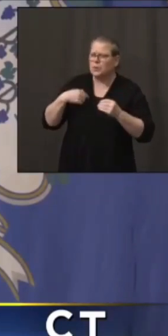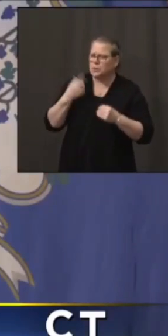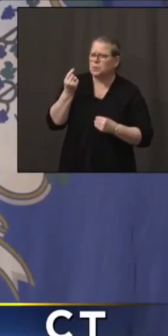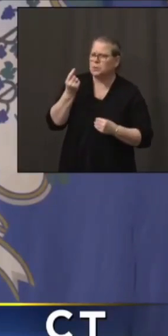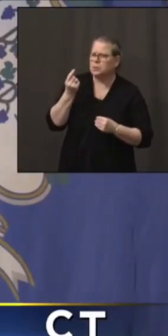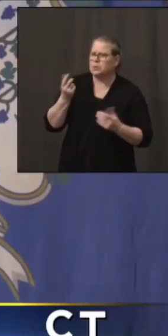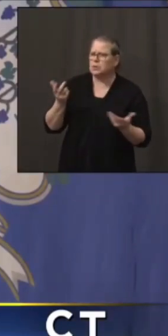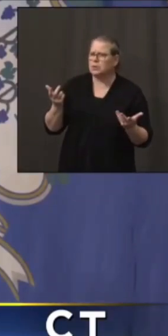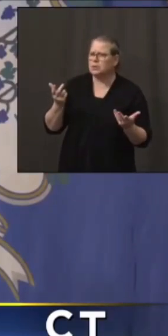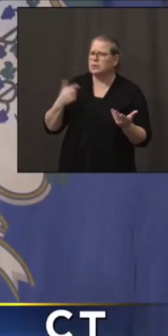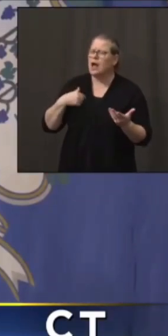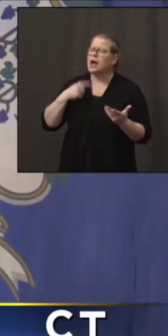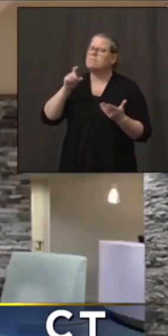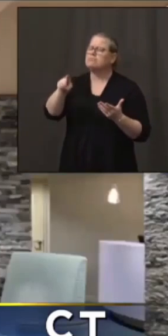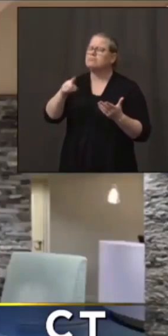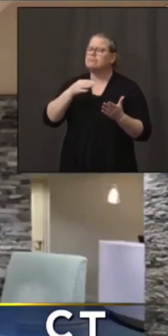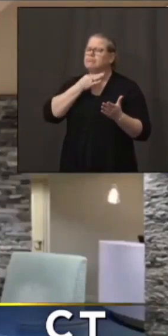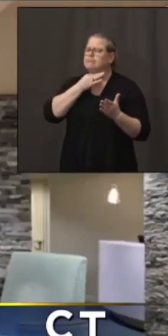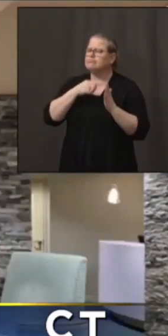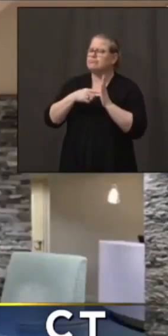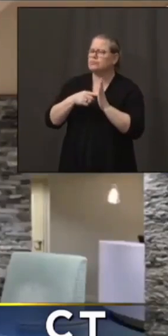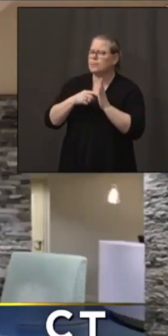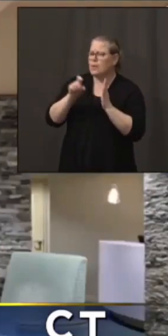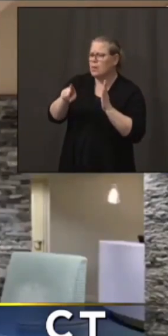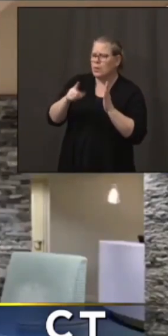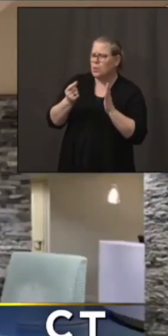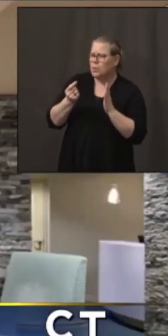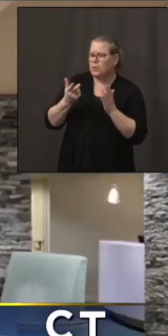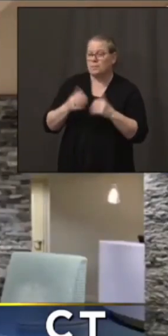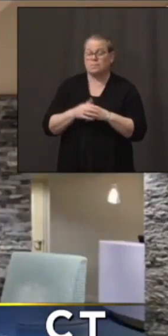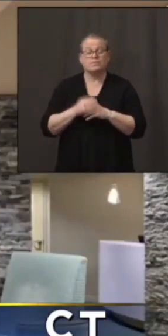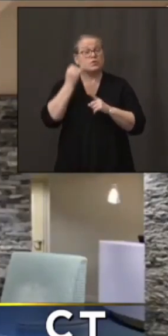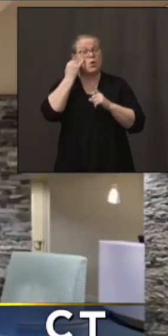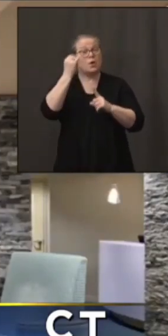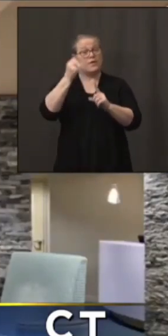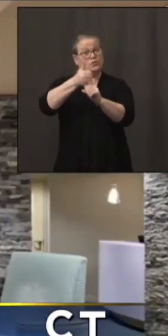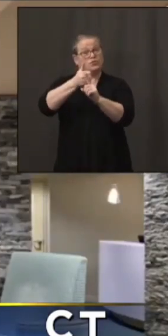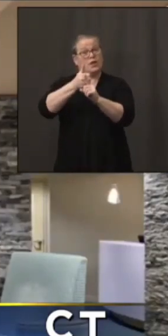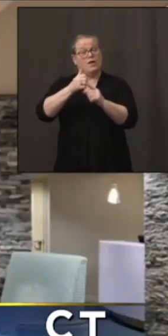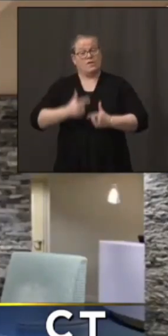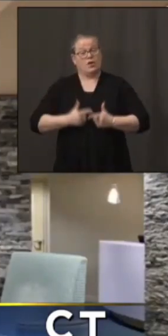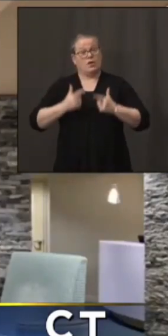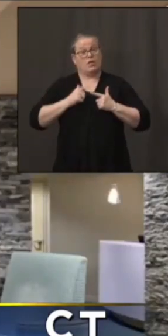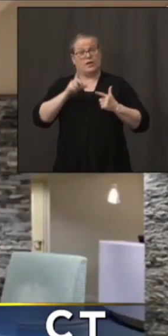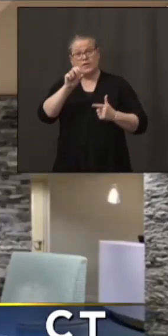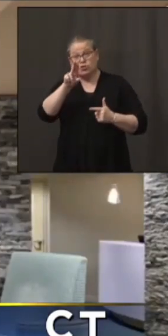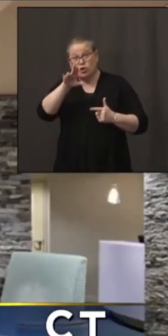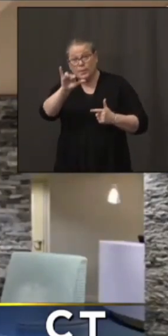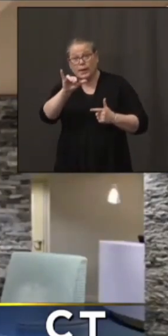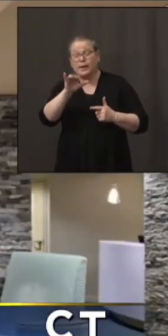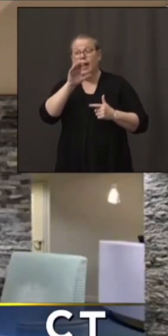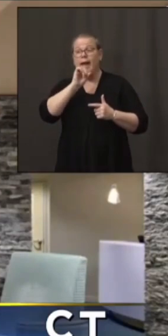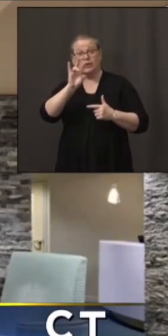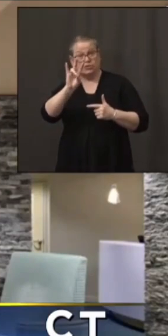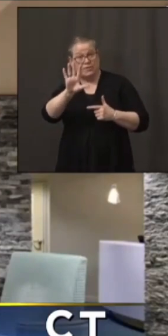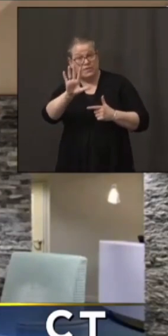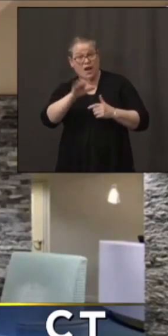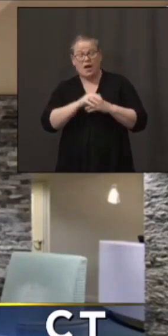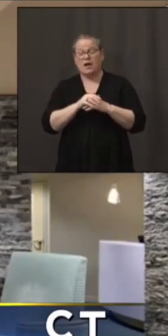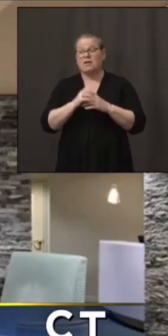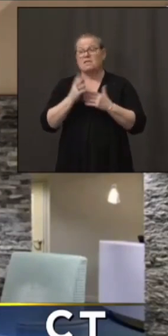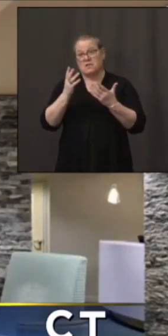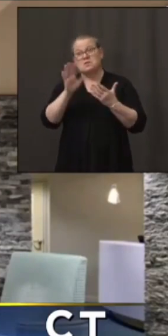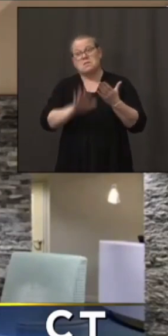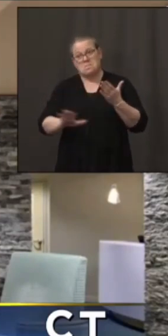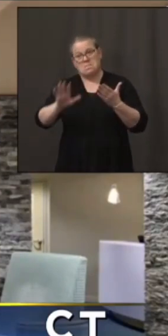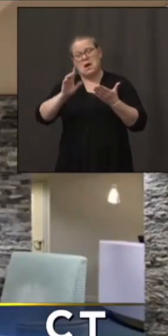should I do? So if you live in Derby and you're 75, in the next day or two, you will begin to hear